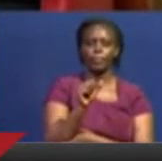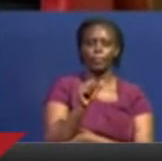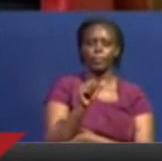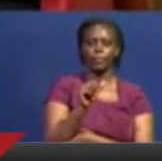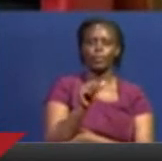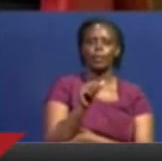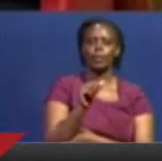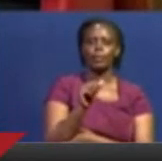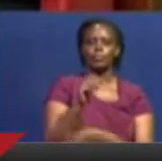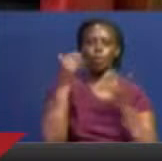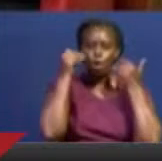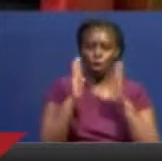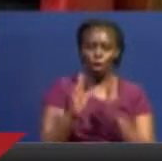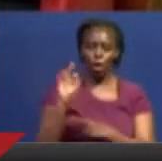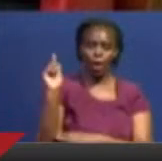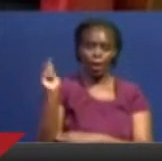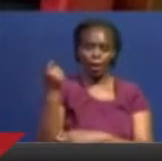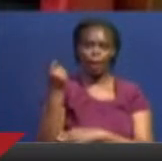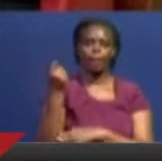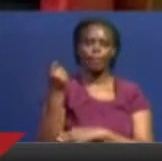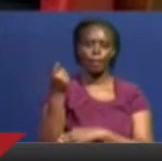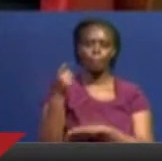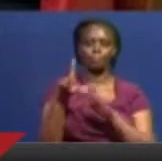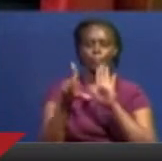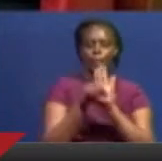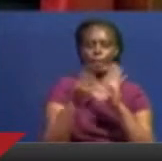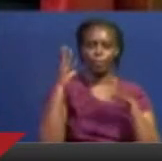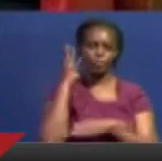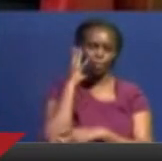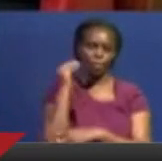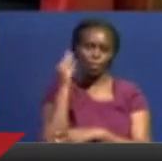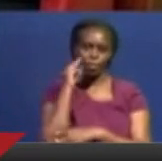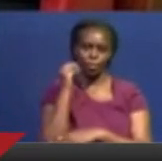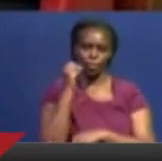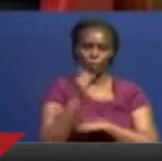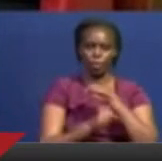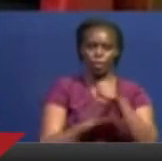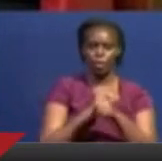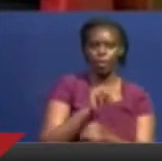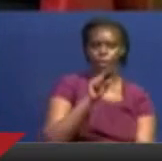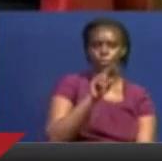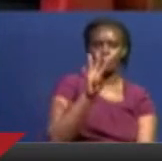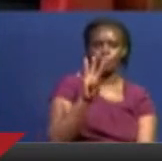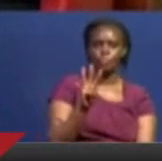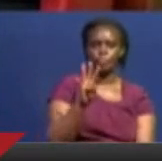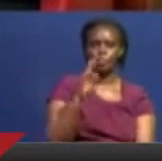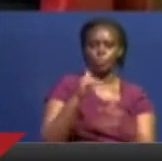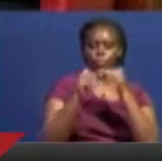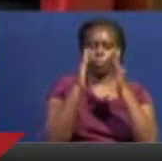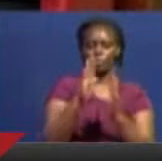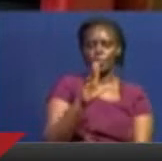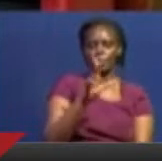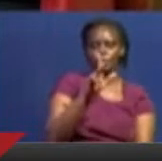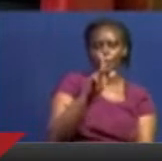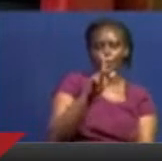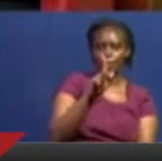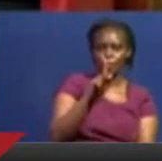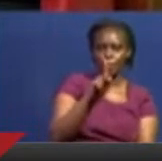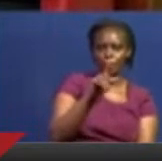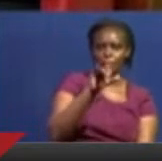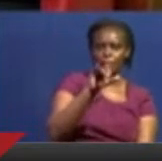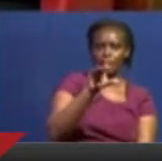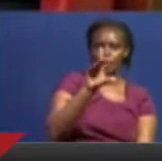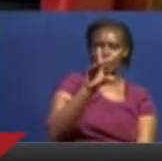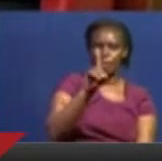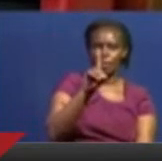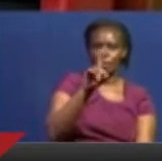Court of Kenya with legal experience spanning over 24 years, Professor Kindiki has